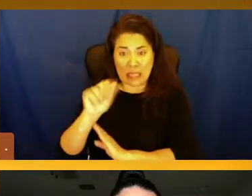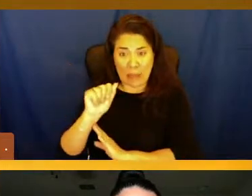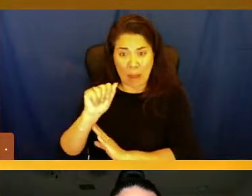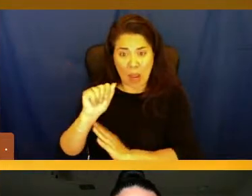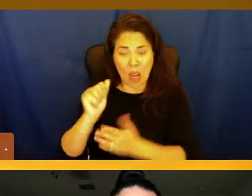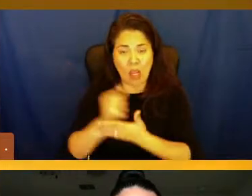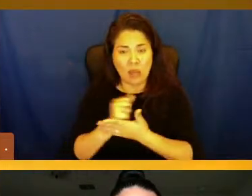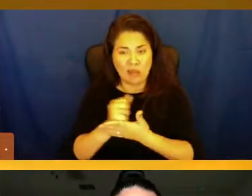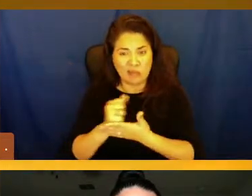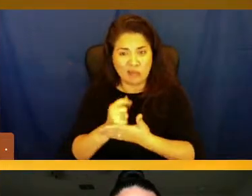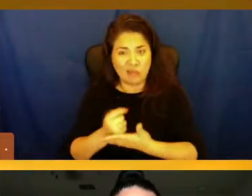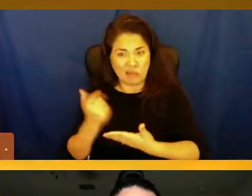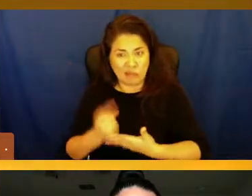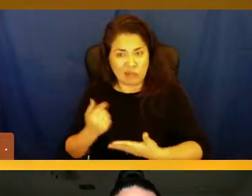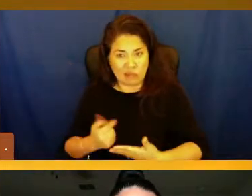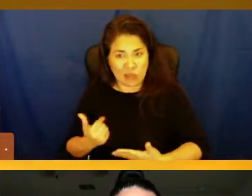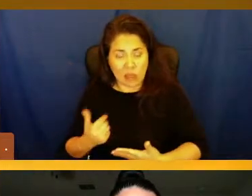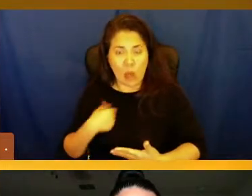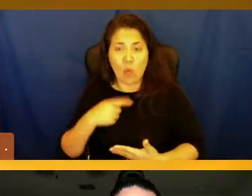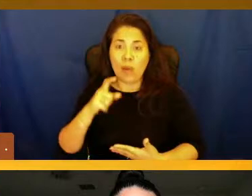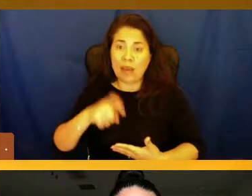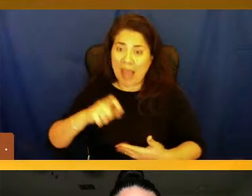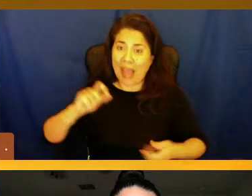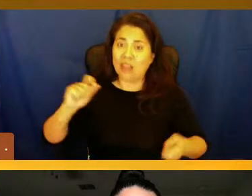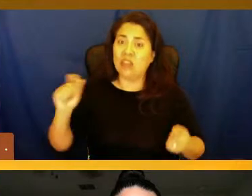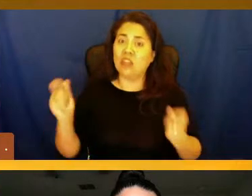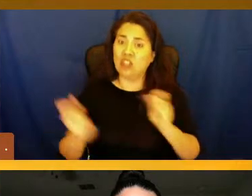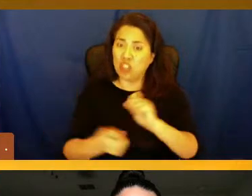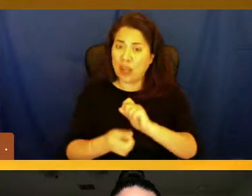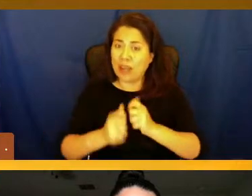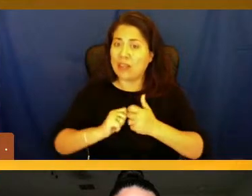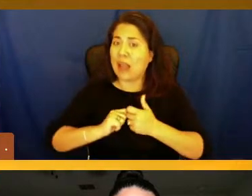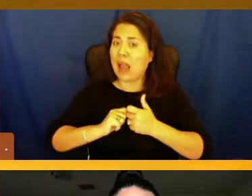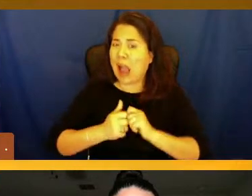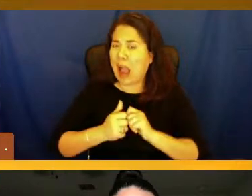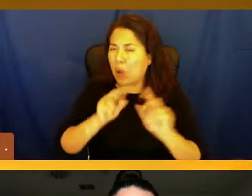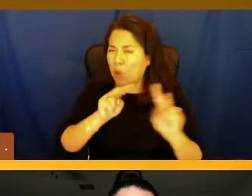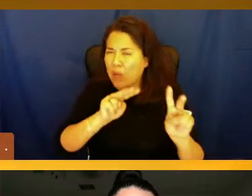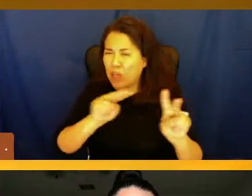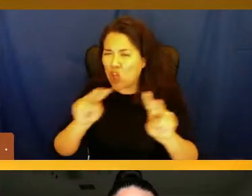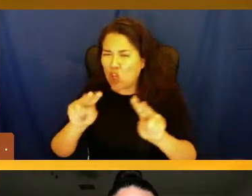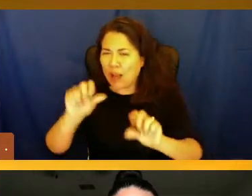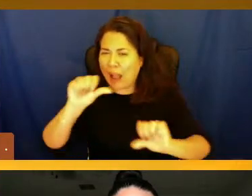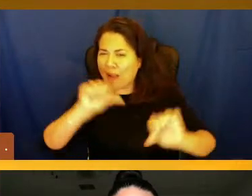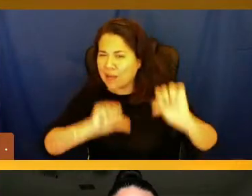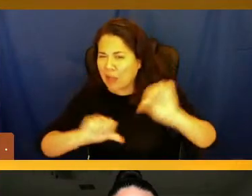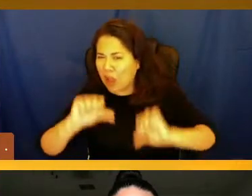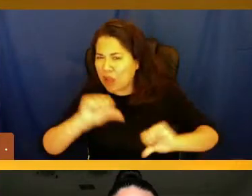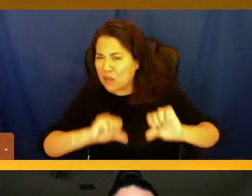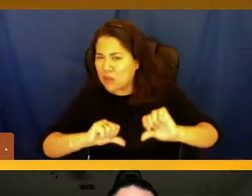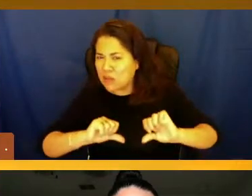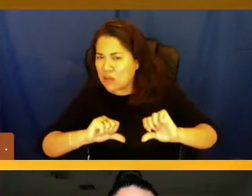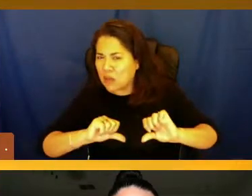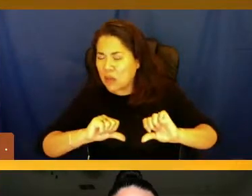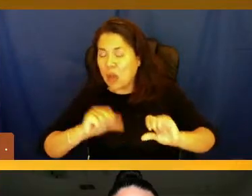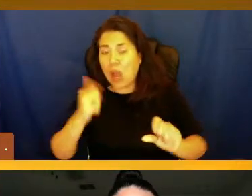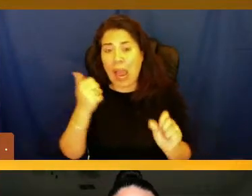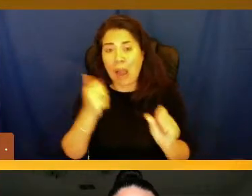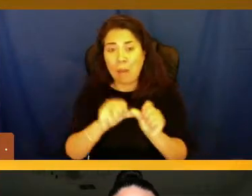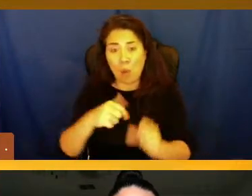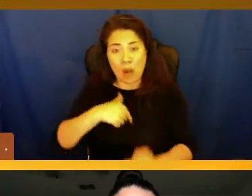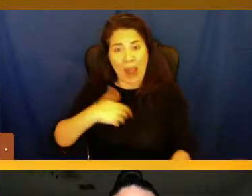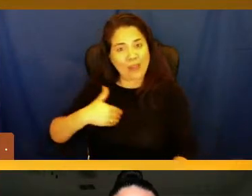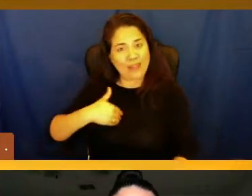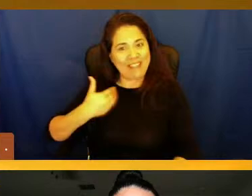have to really change how we see this science. And when I was like a young student